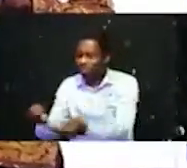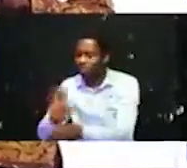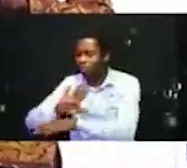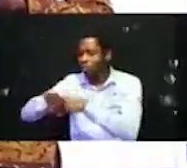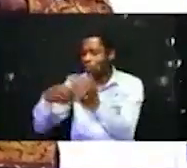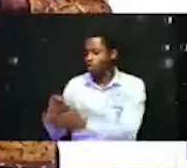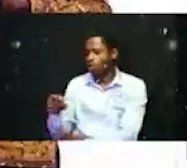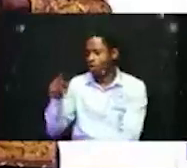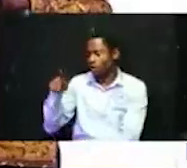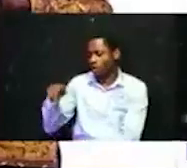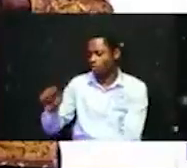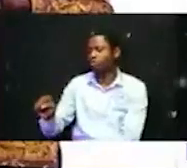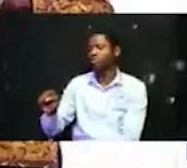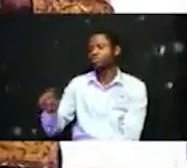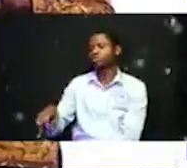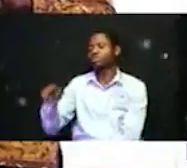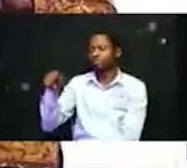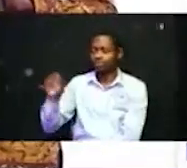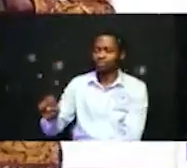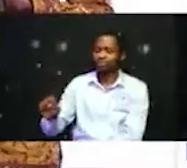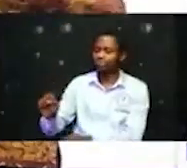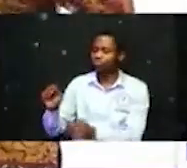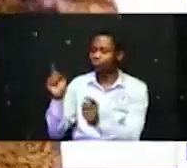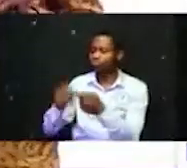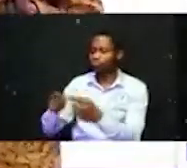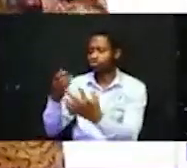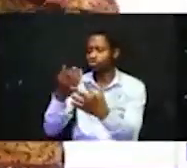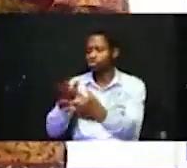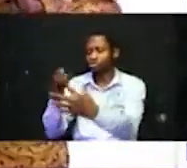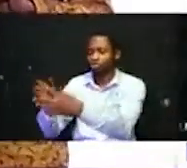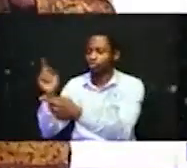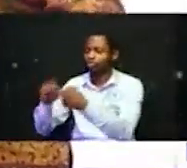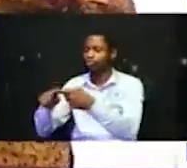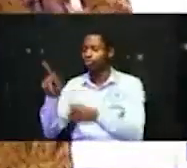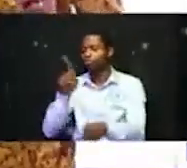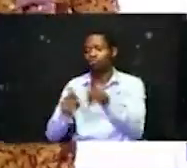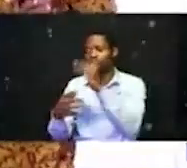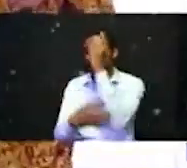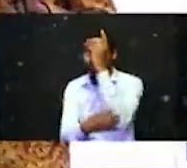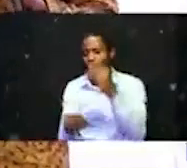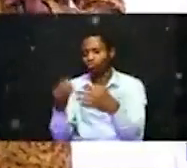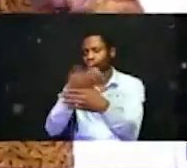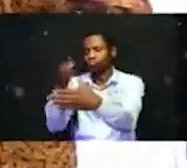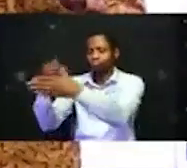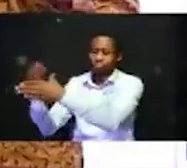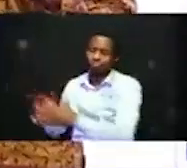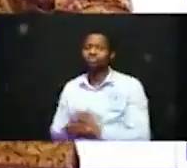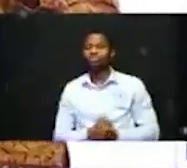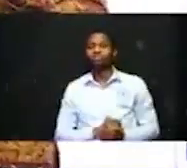money to them for them to distribute to the poor. Now in chapter